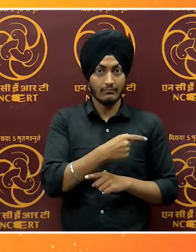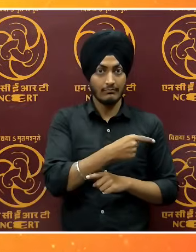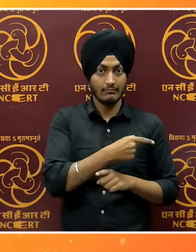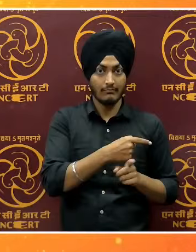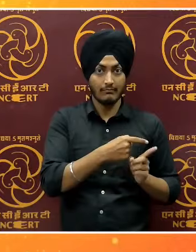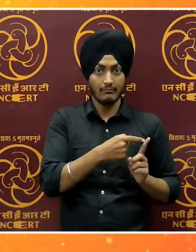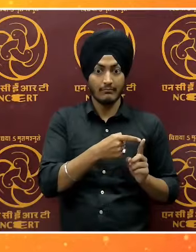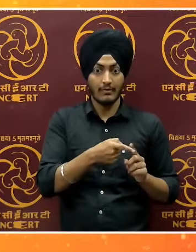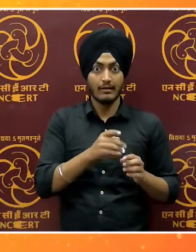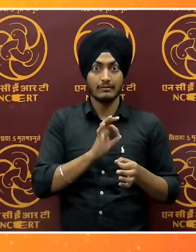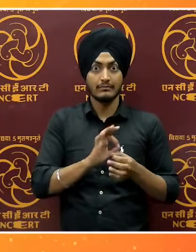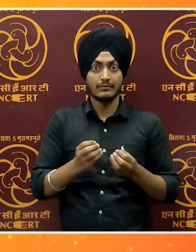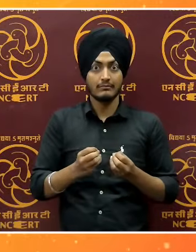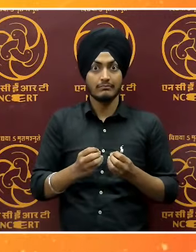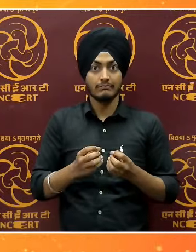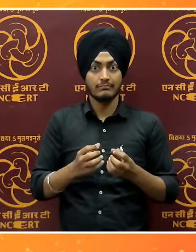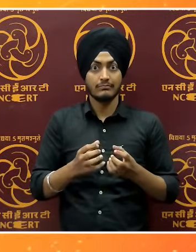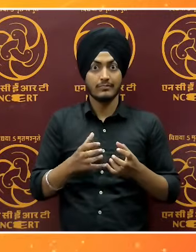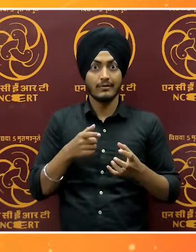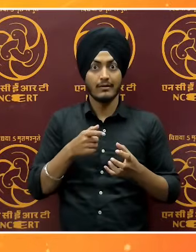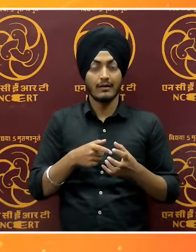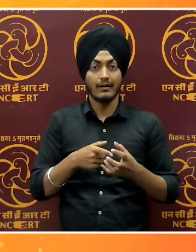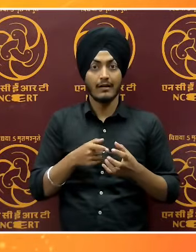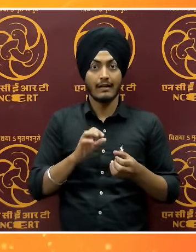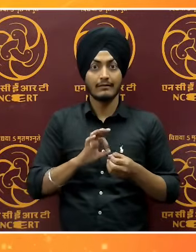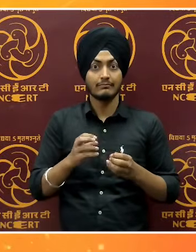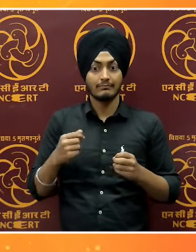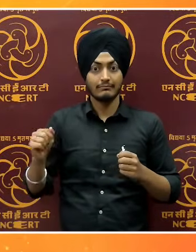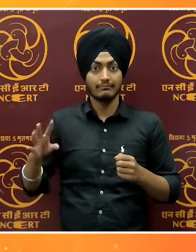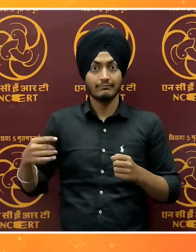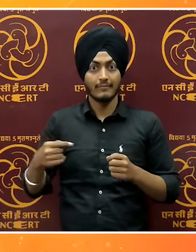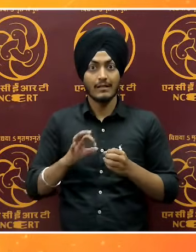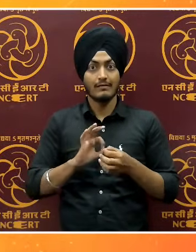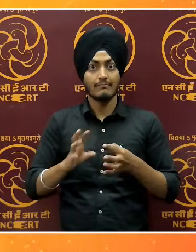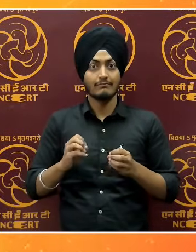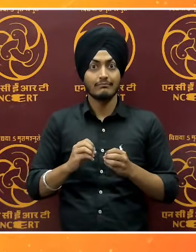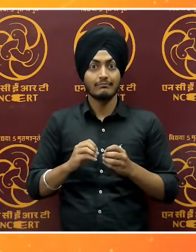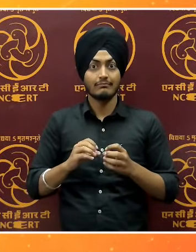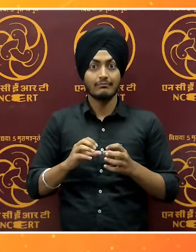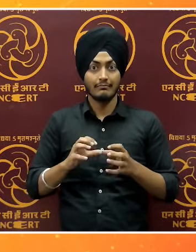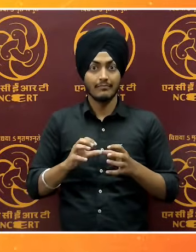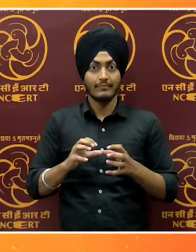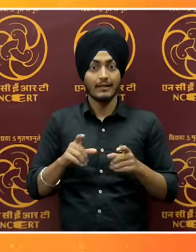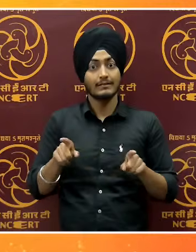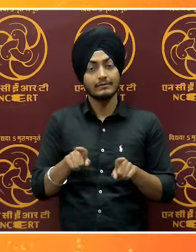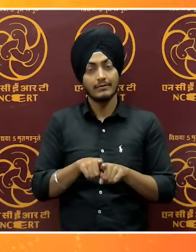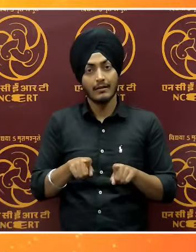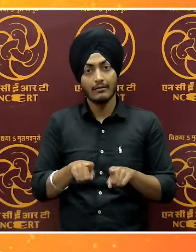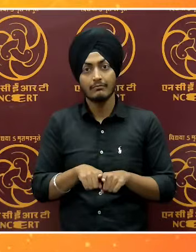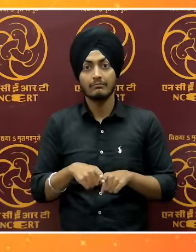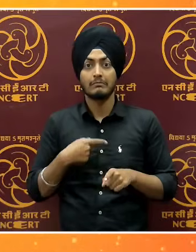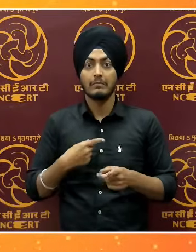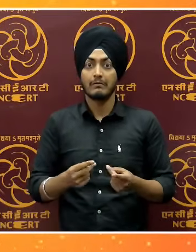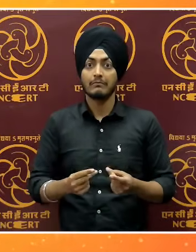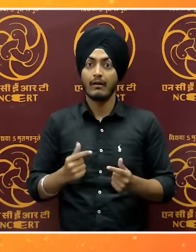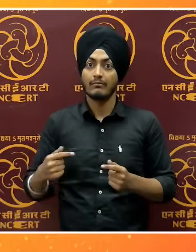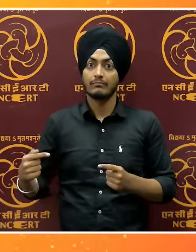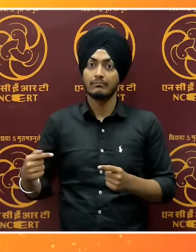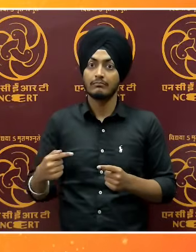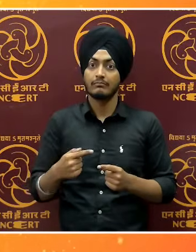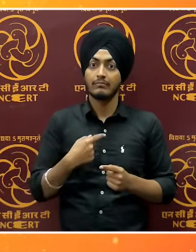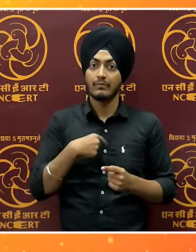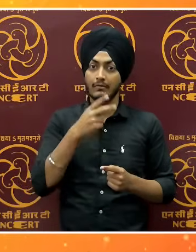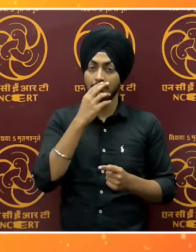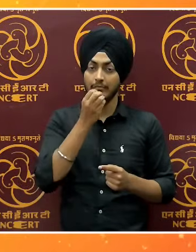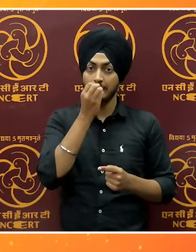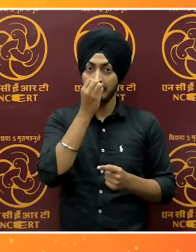is generated through the circuit. That is called a heating effect of current. Similarly, when electric current is passed through some solution,